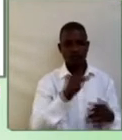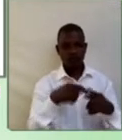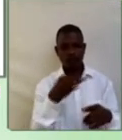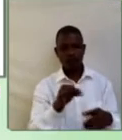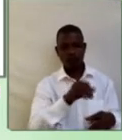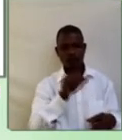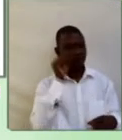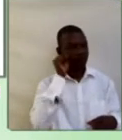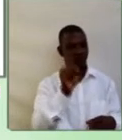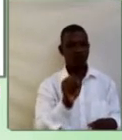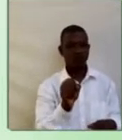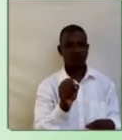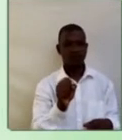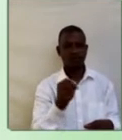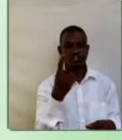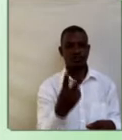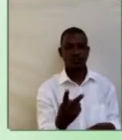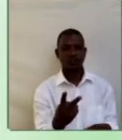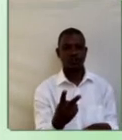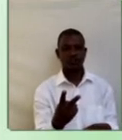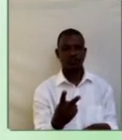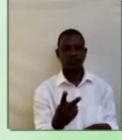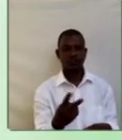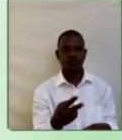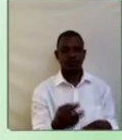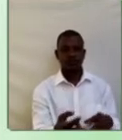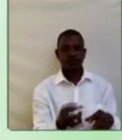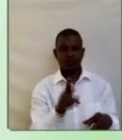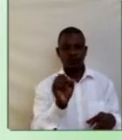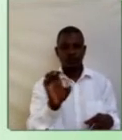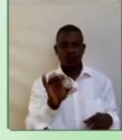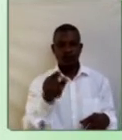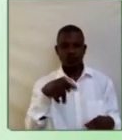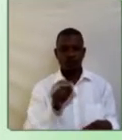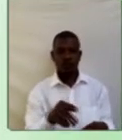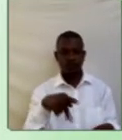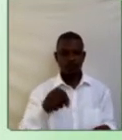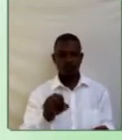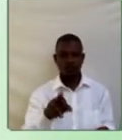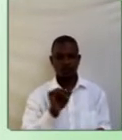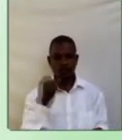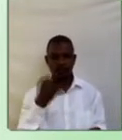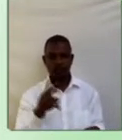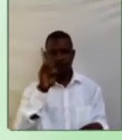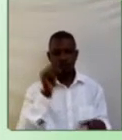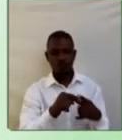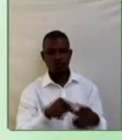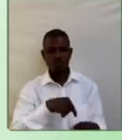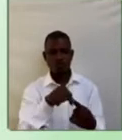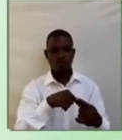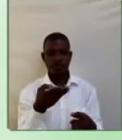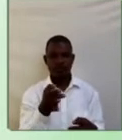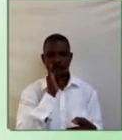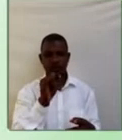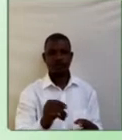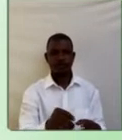is. 2. Reciprocal pronouns. They are used when